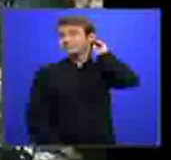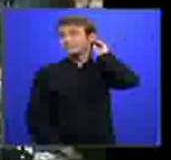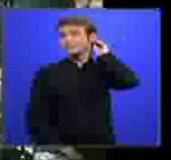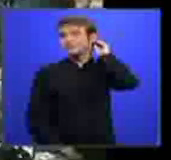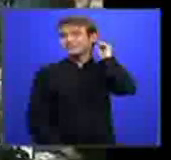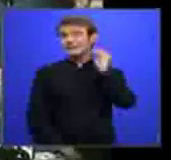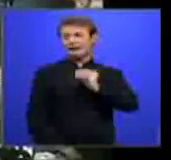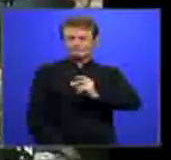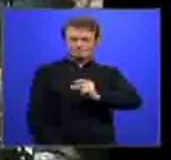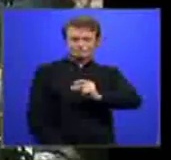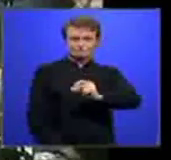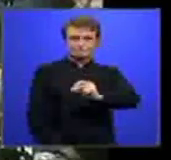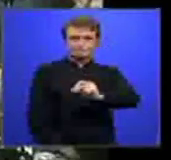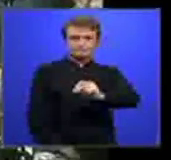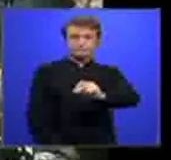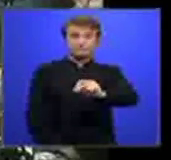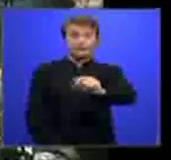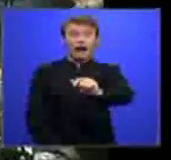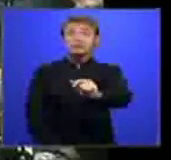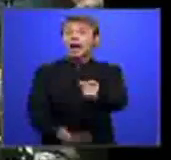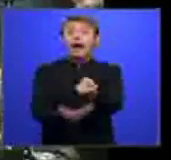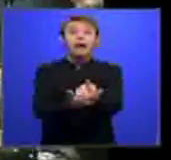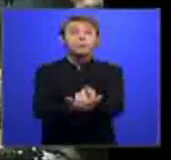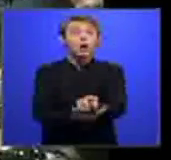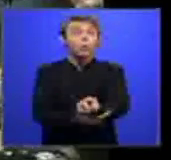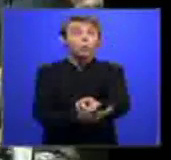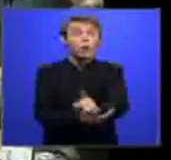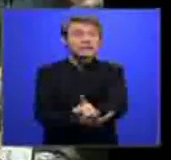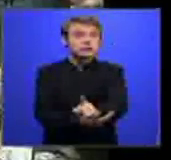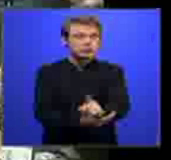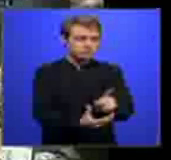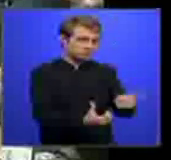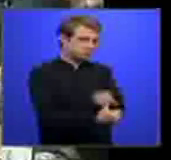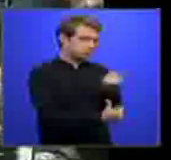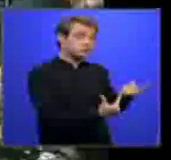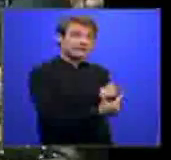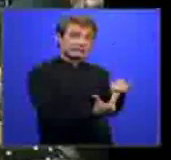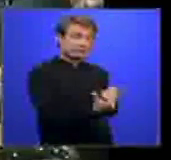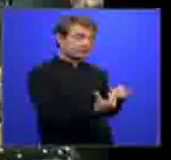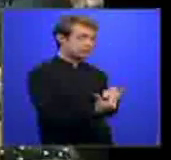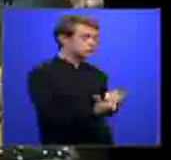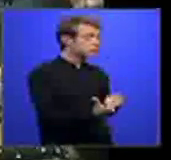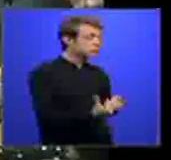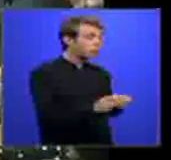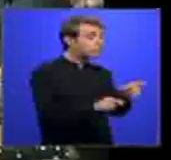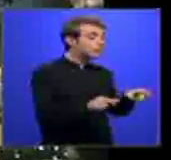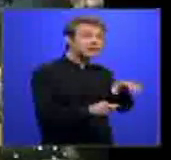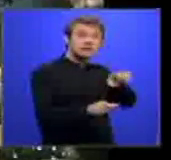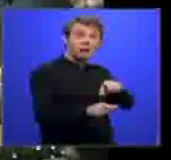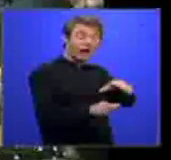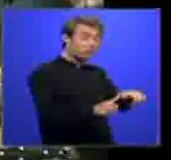is taking place in our country. The census statistics reveal that